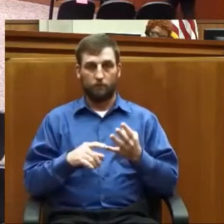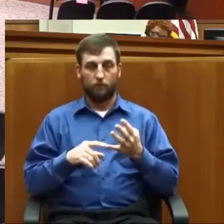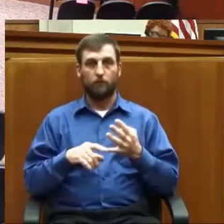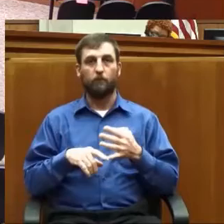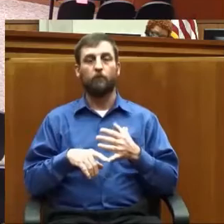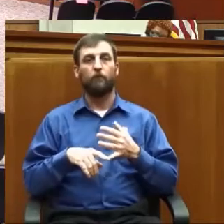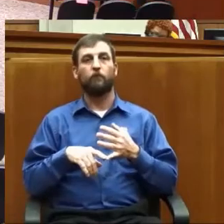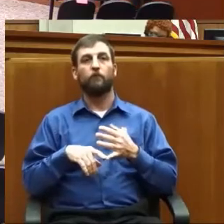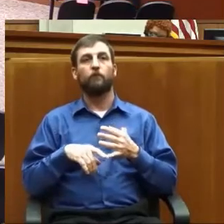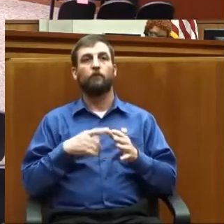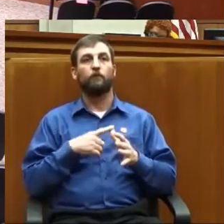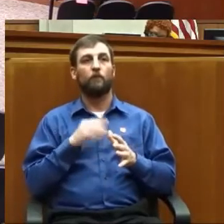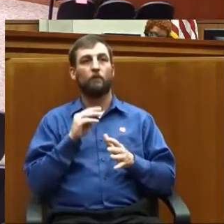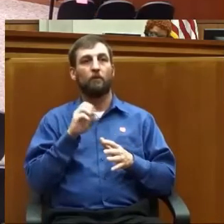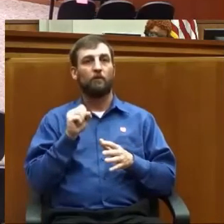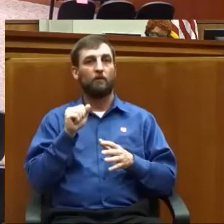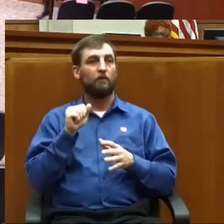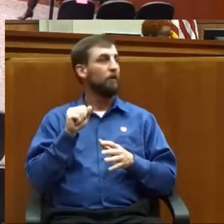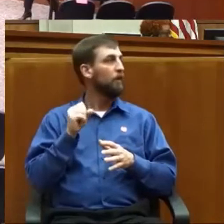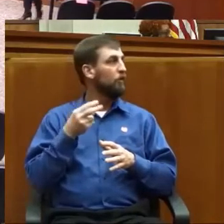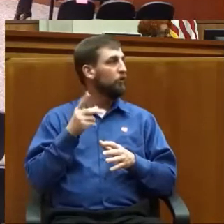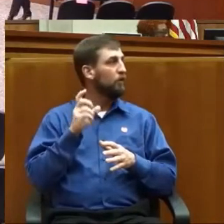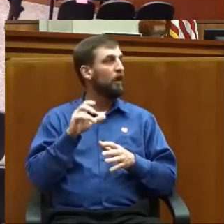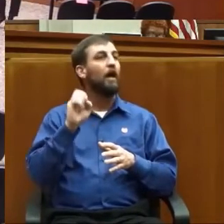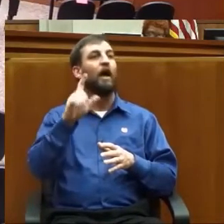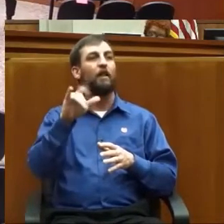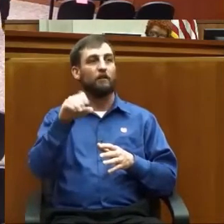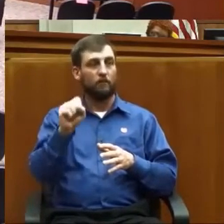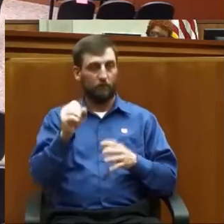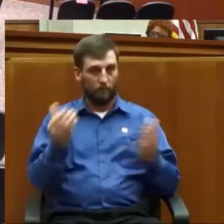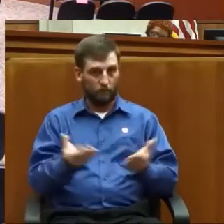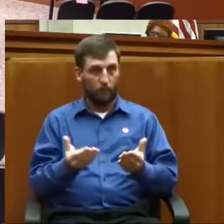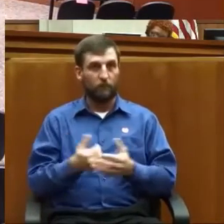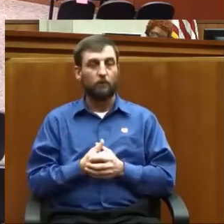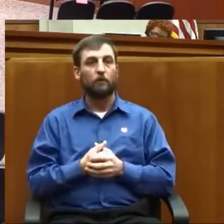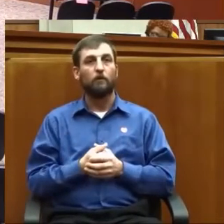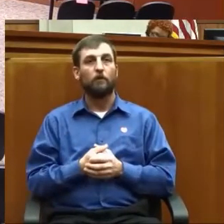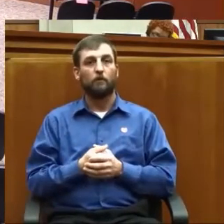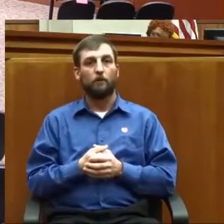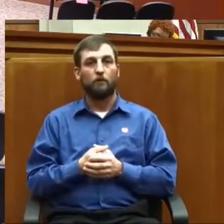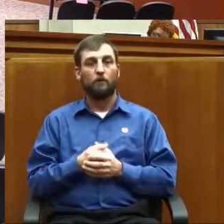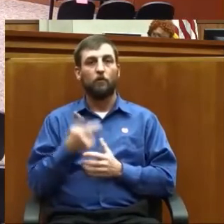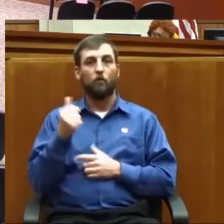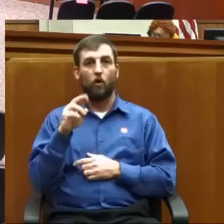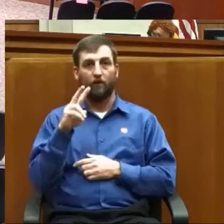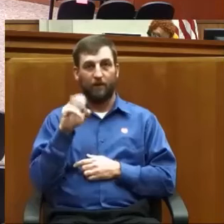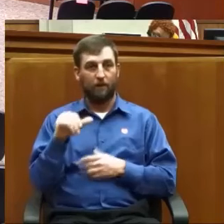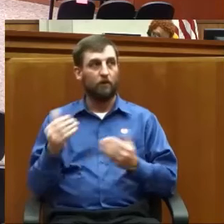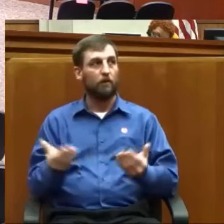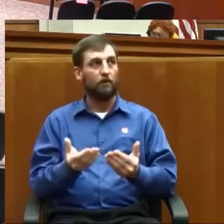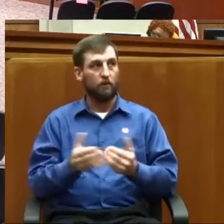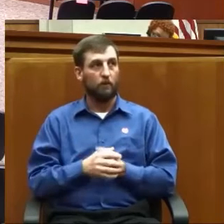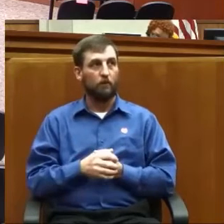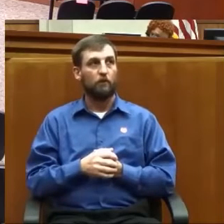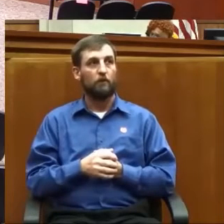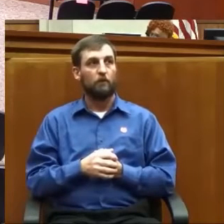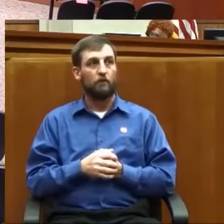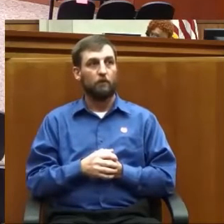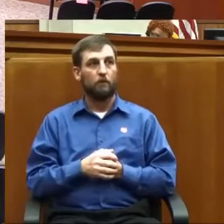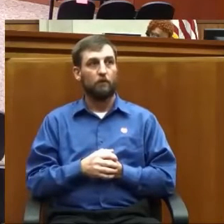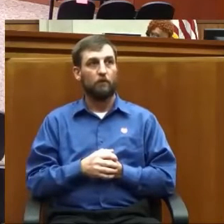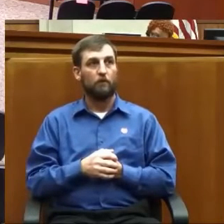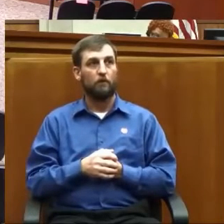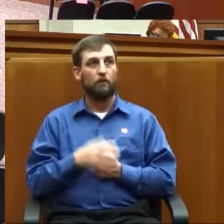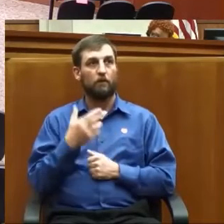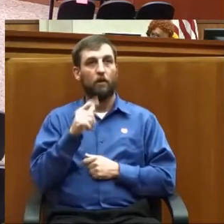Present. Mr. Davis is present. Miss Ashley Ellis? Present. Miss Ellis is present. Mr. Garvey? Here. Mr. Garvey is